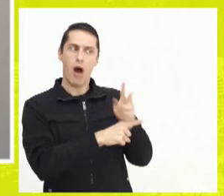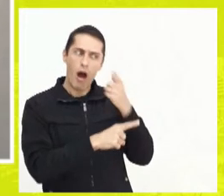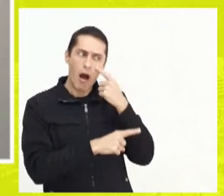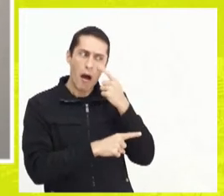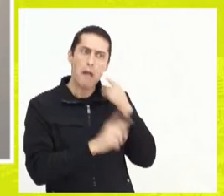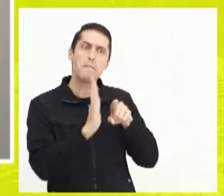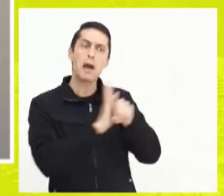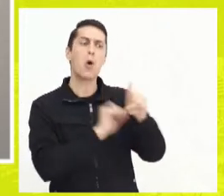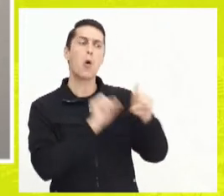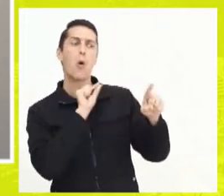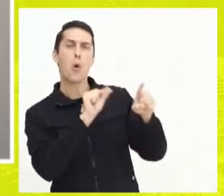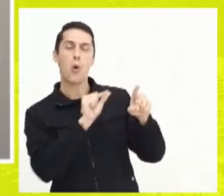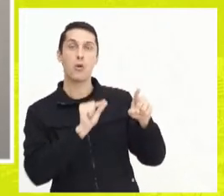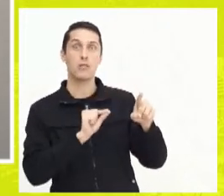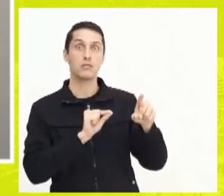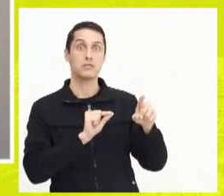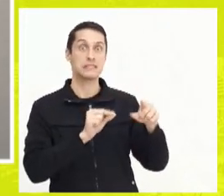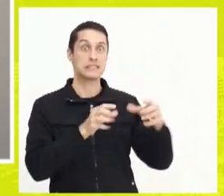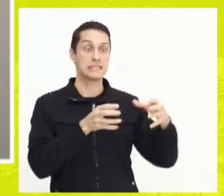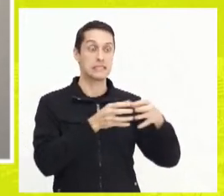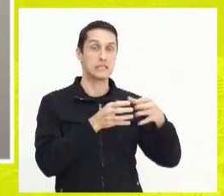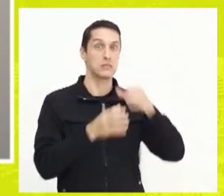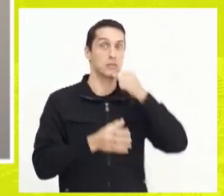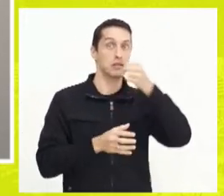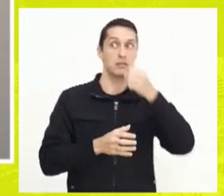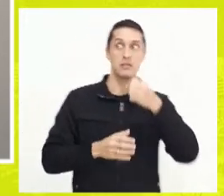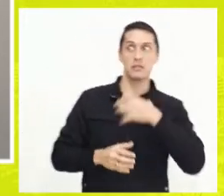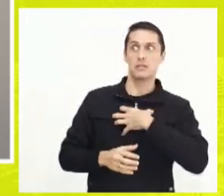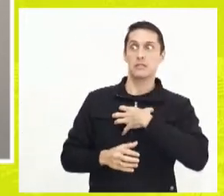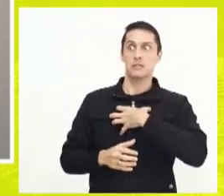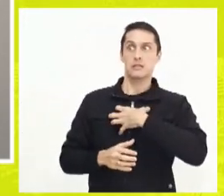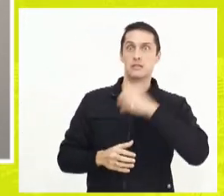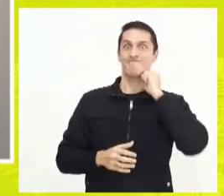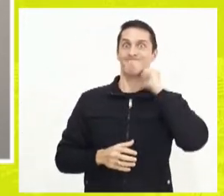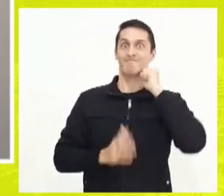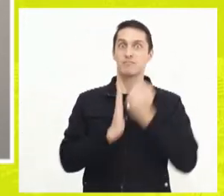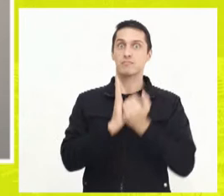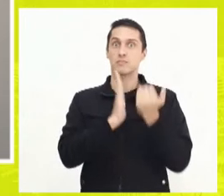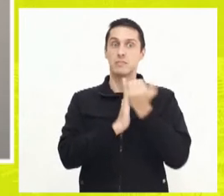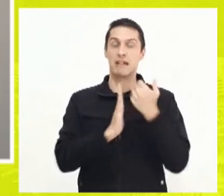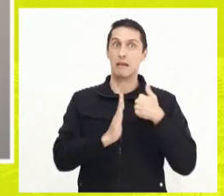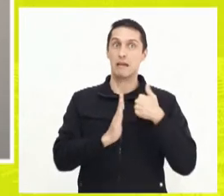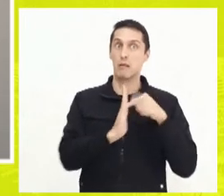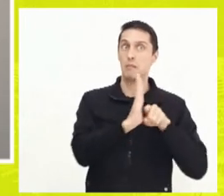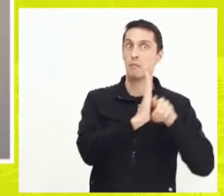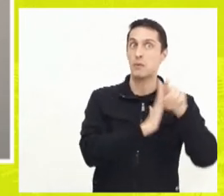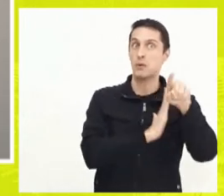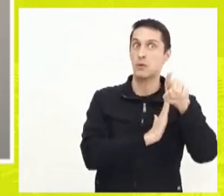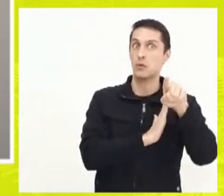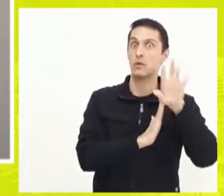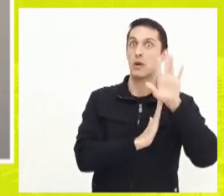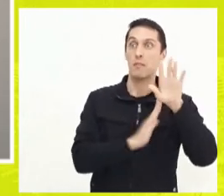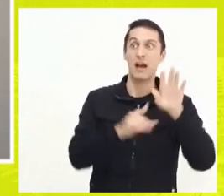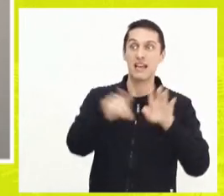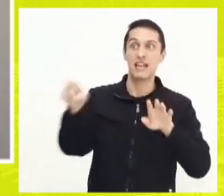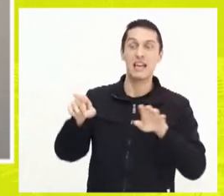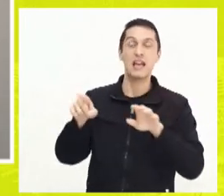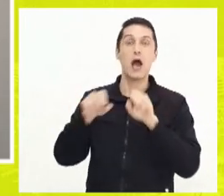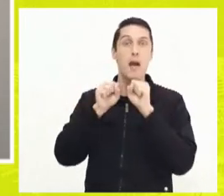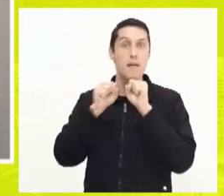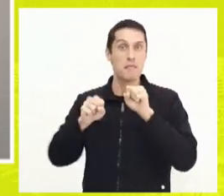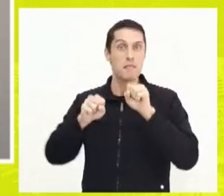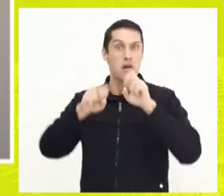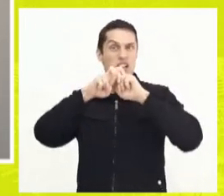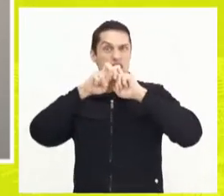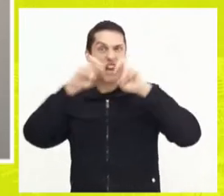is a natural layer of stress reporters are going through um asking a question i have to deal with the supporters uh